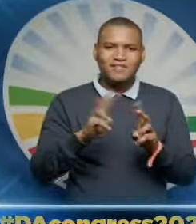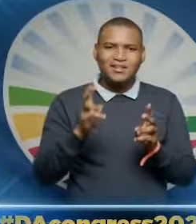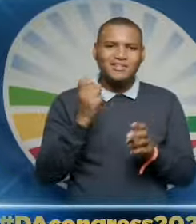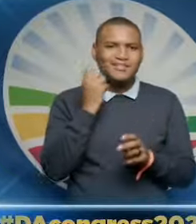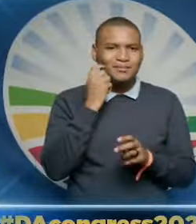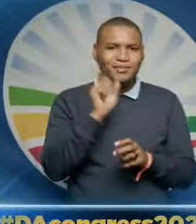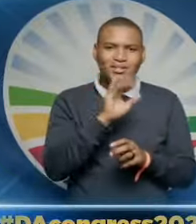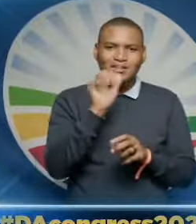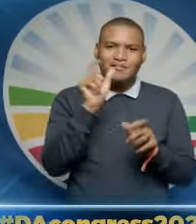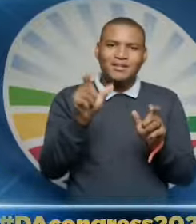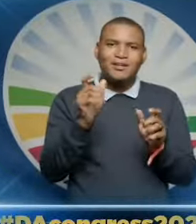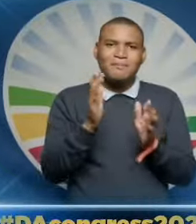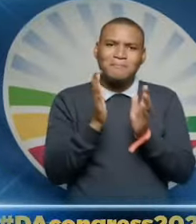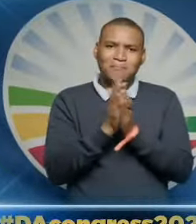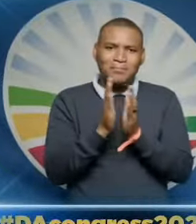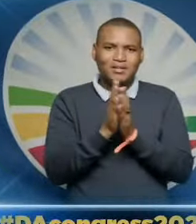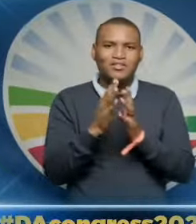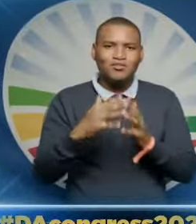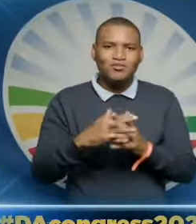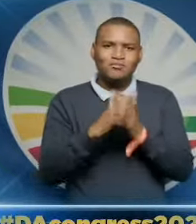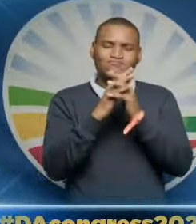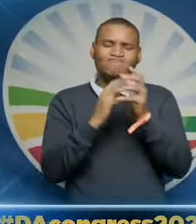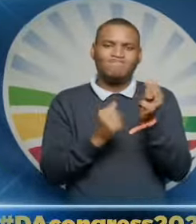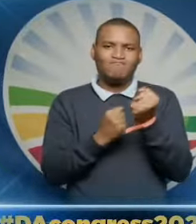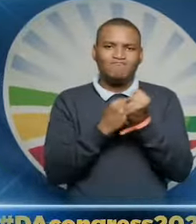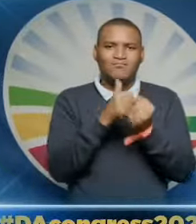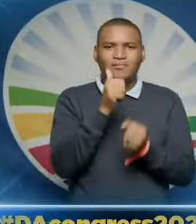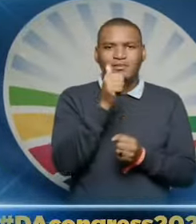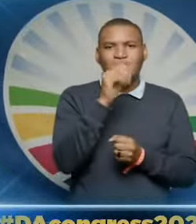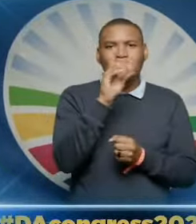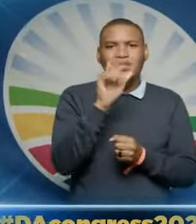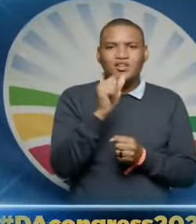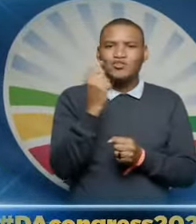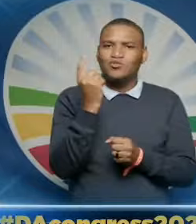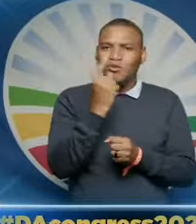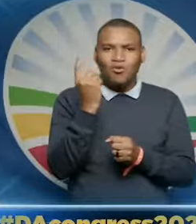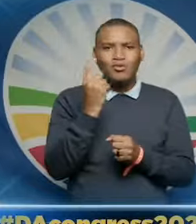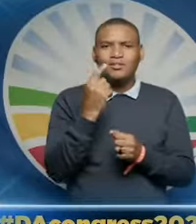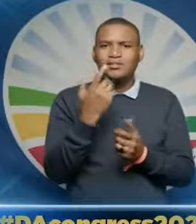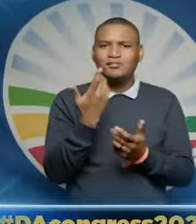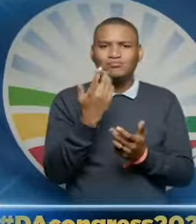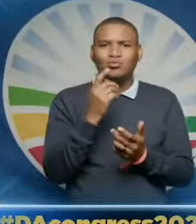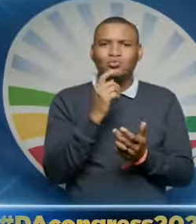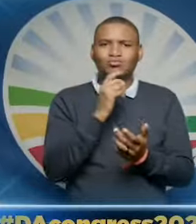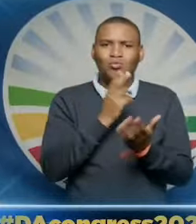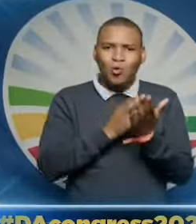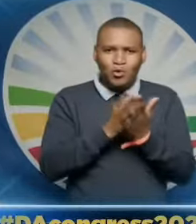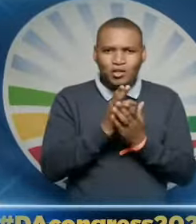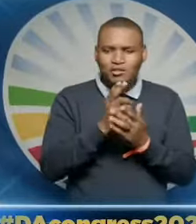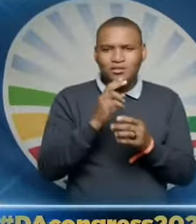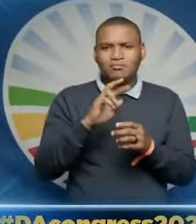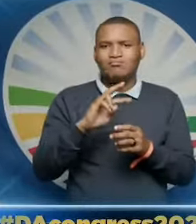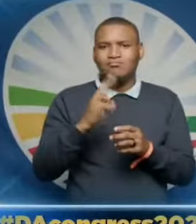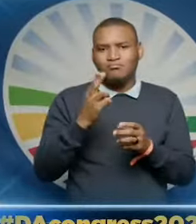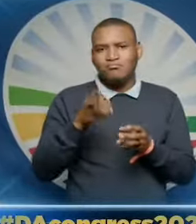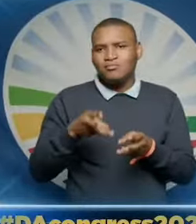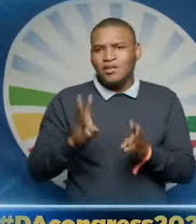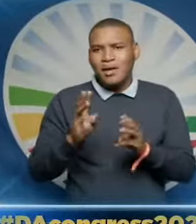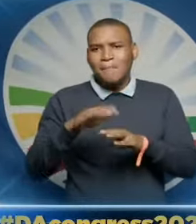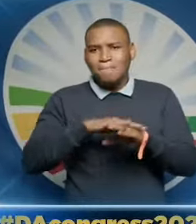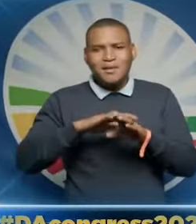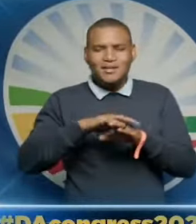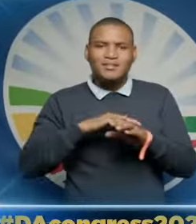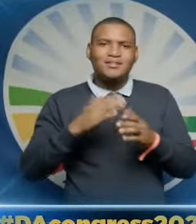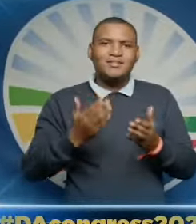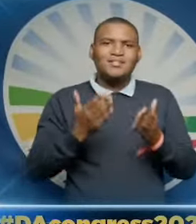Africans, may you please unite behind the Democratic Alliance. It is the only credible alternative to ensure that the basic services, even in